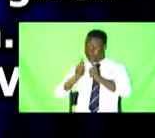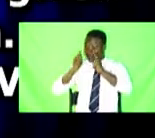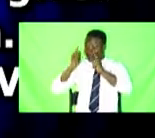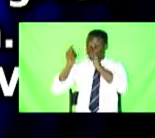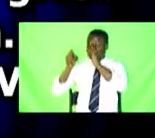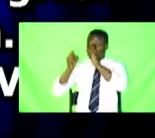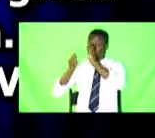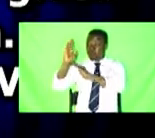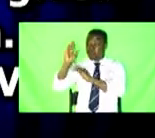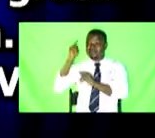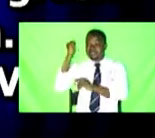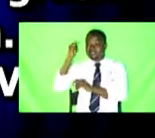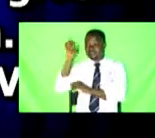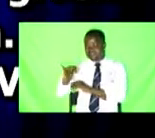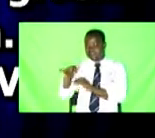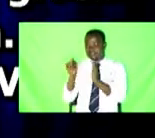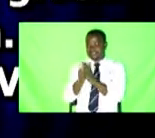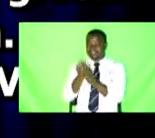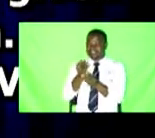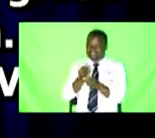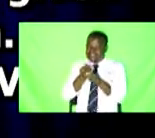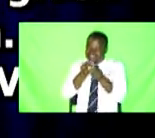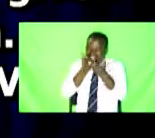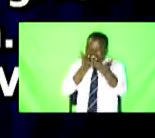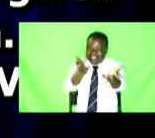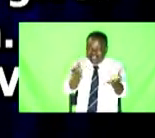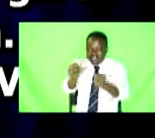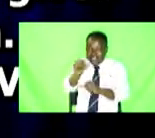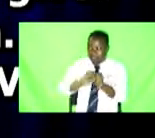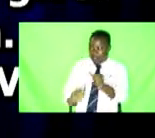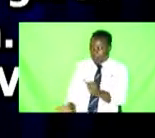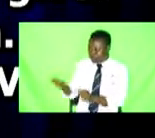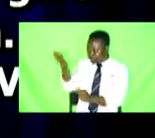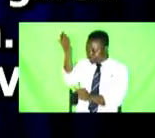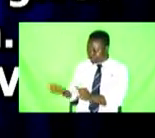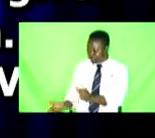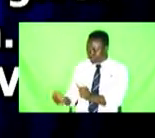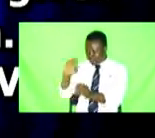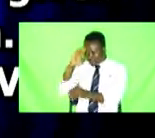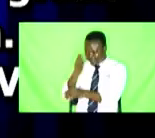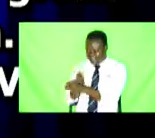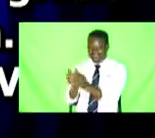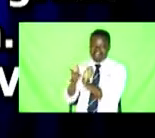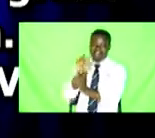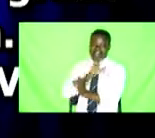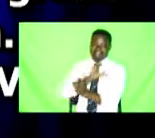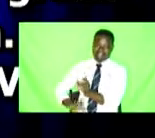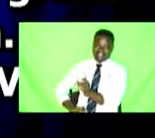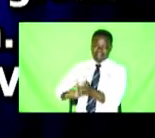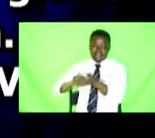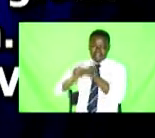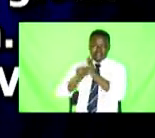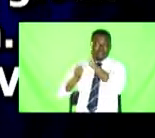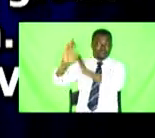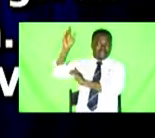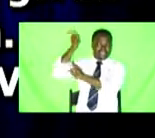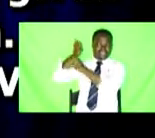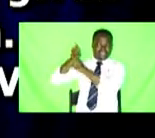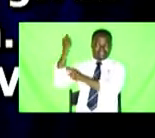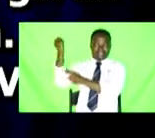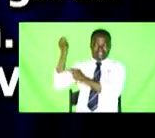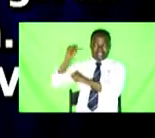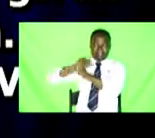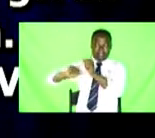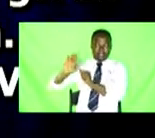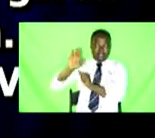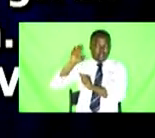God, which he has given about his Son. So God has given a testimony about his Son. And scripture is